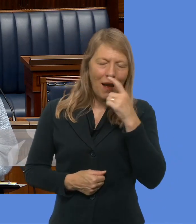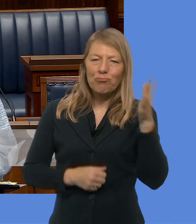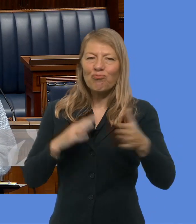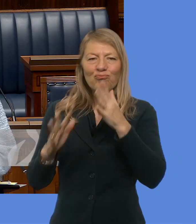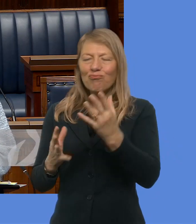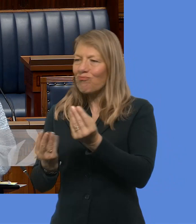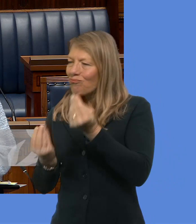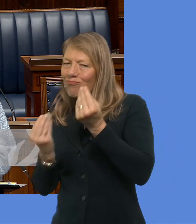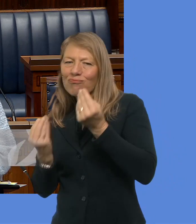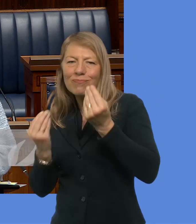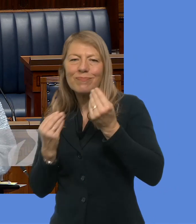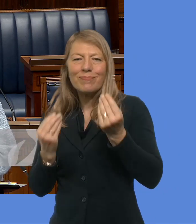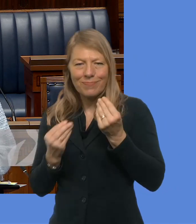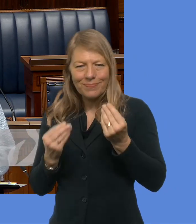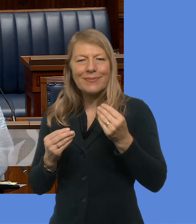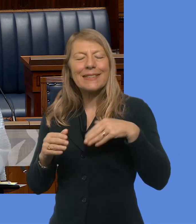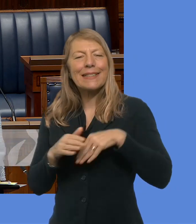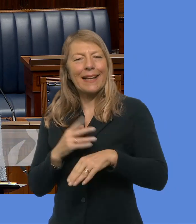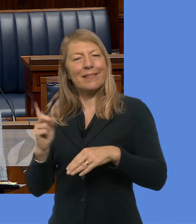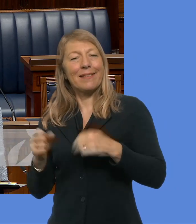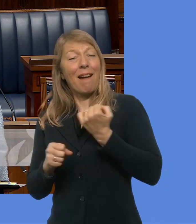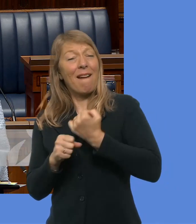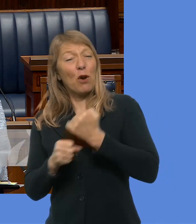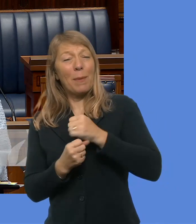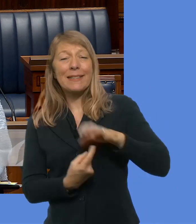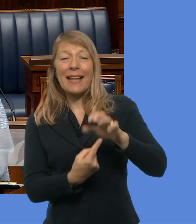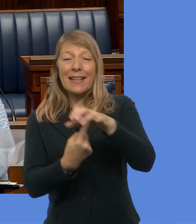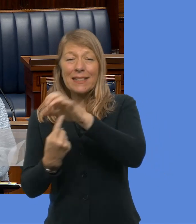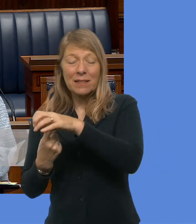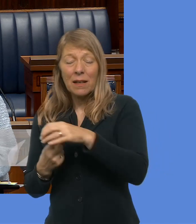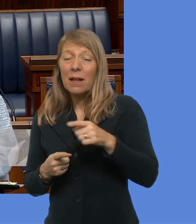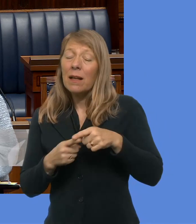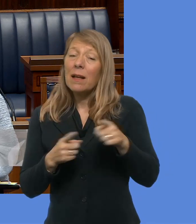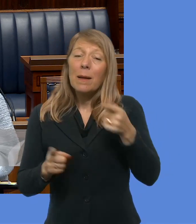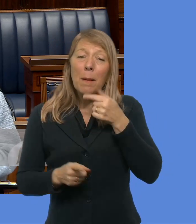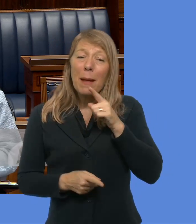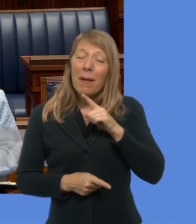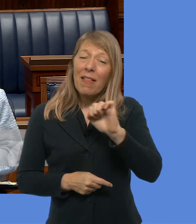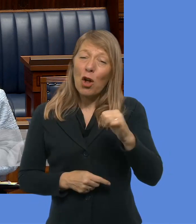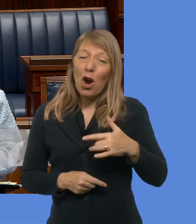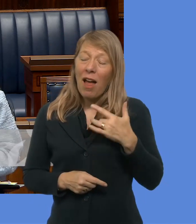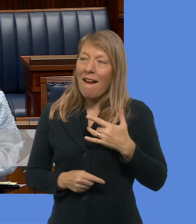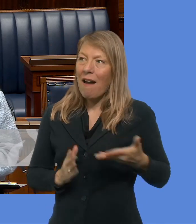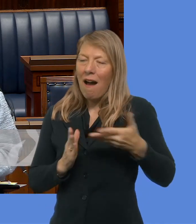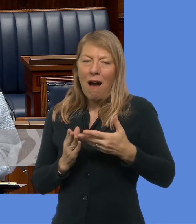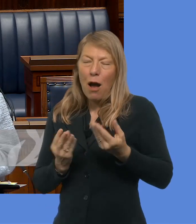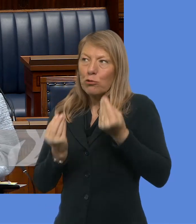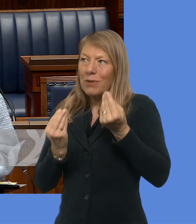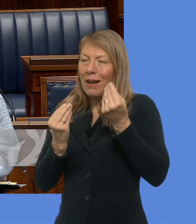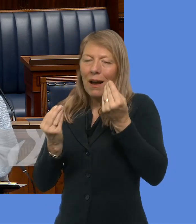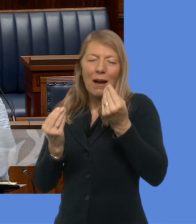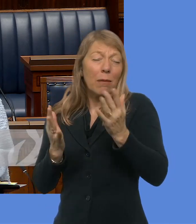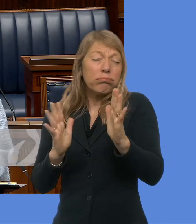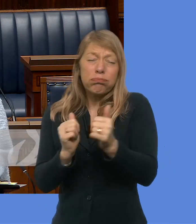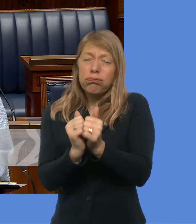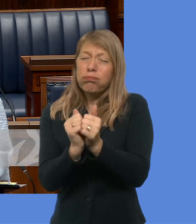by social value in public contracts. The impact in those individuals' lives cannot be understated. The invaluable work experience